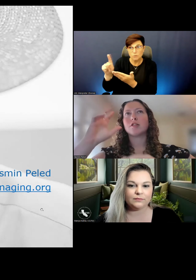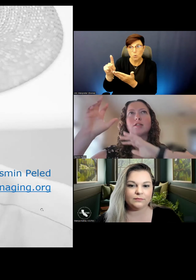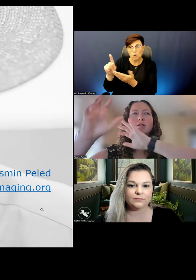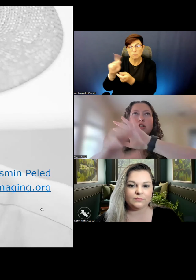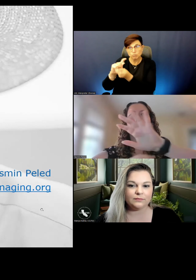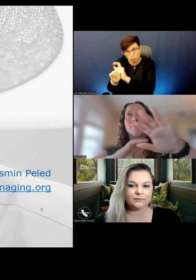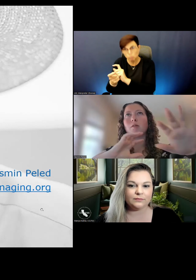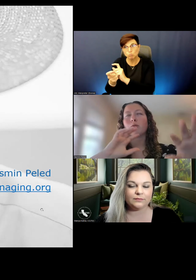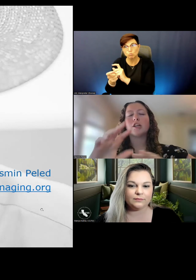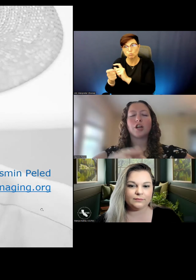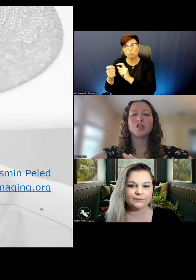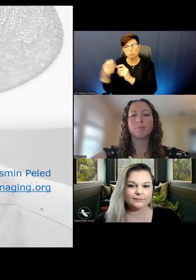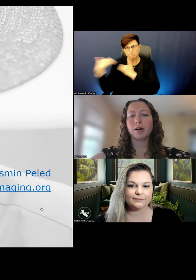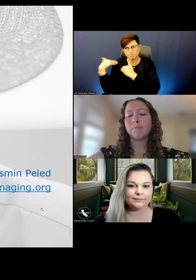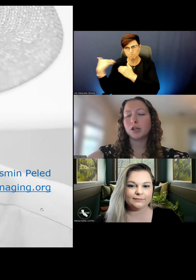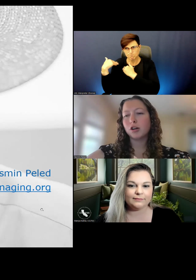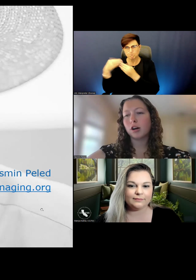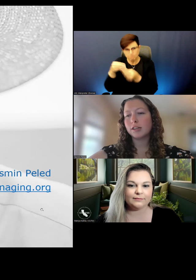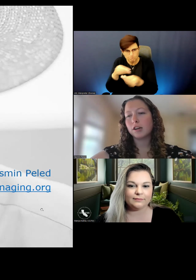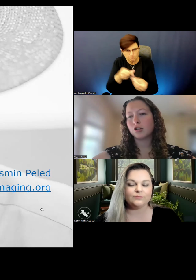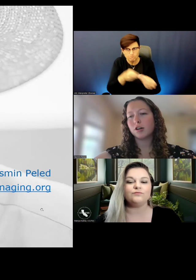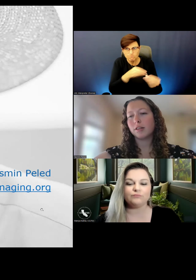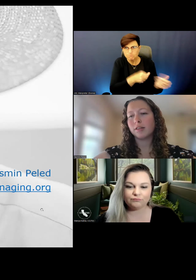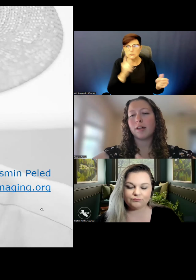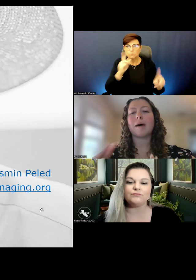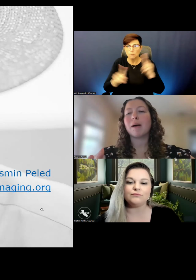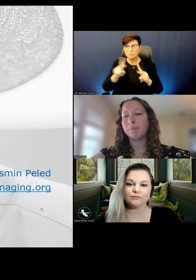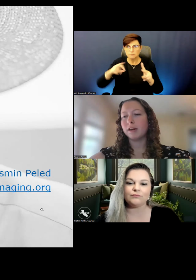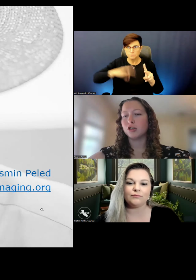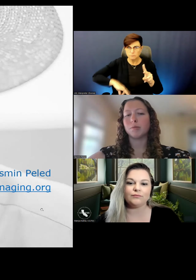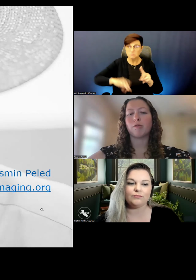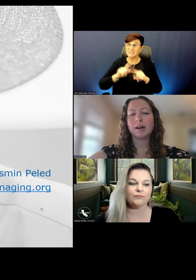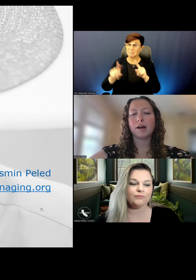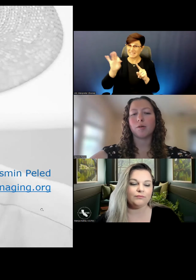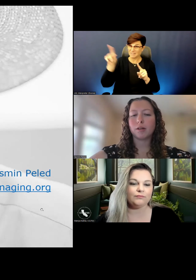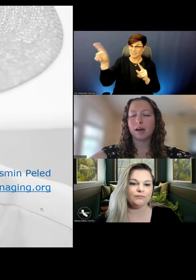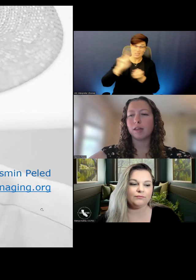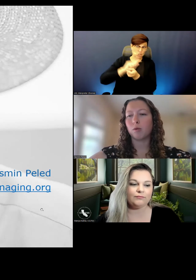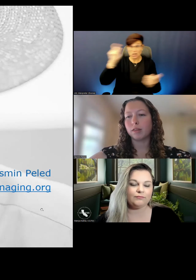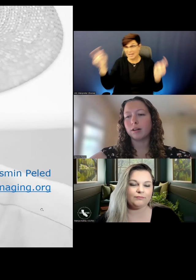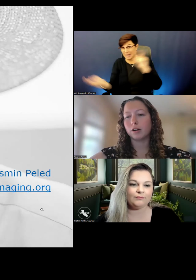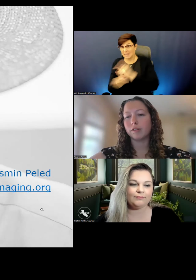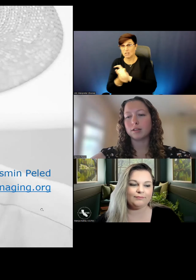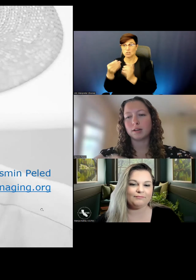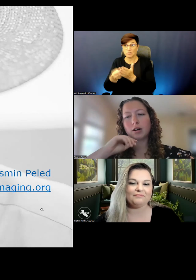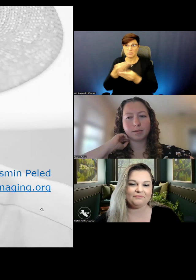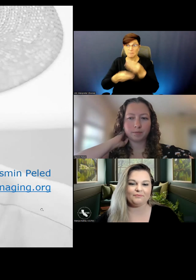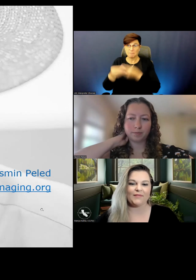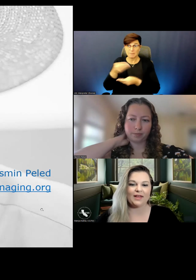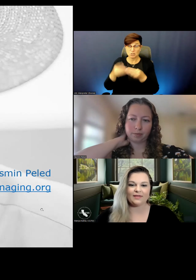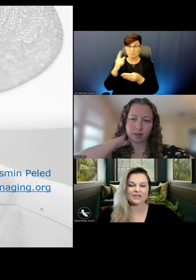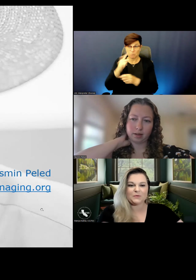they really change the budget architecture, that might be an issue. But right now, I think we're in the clear for this